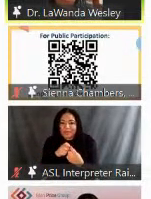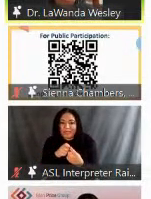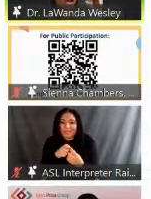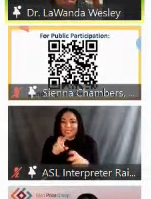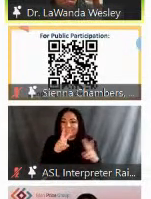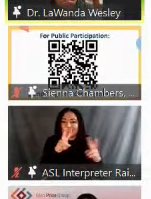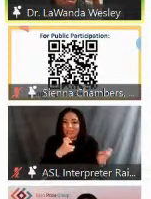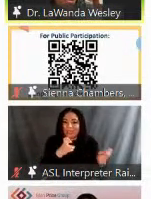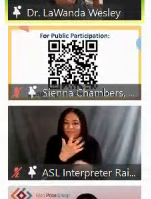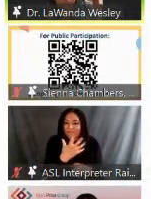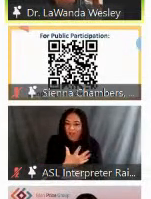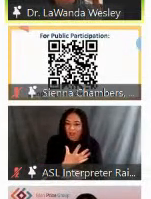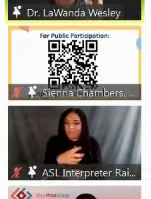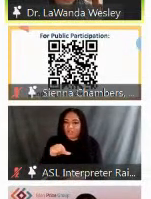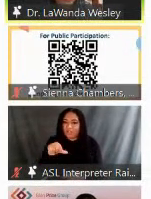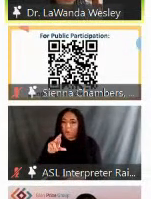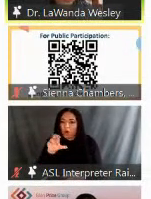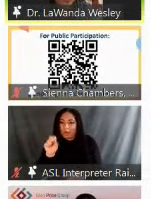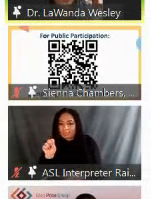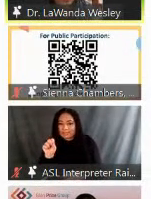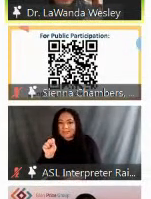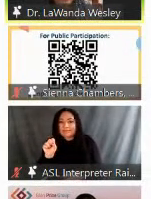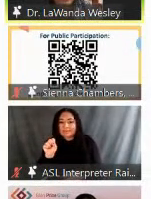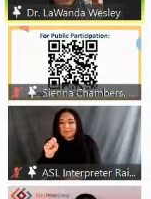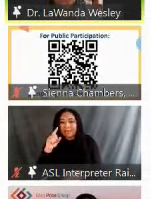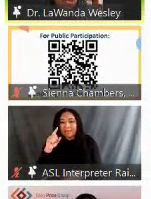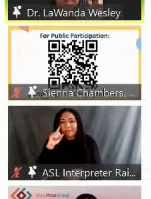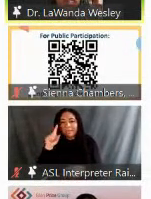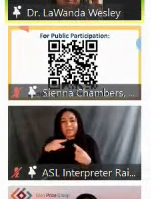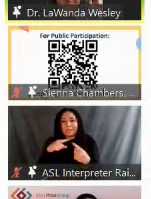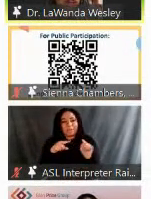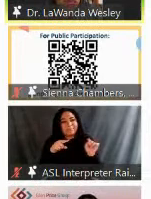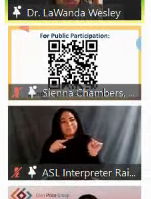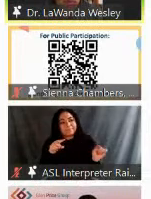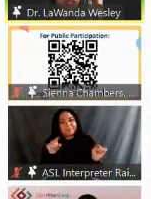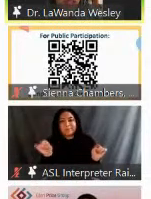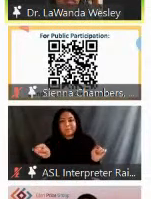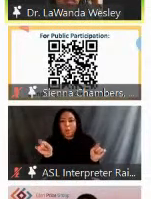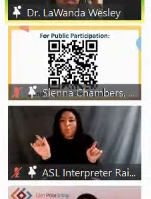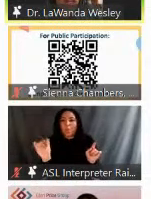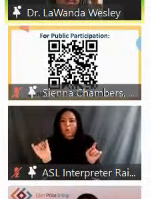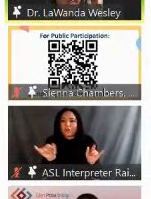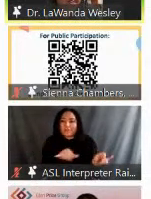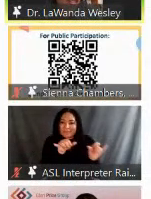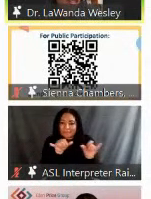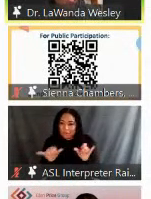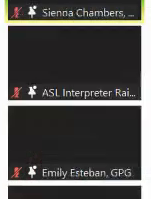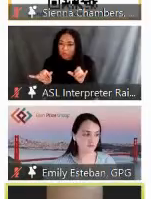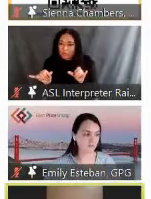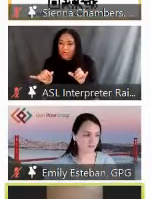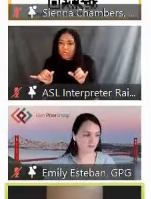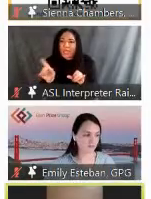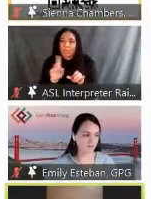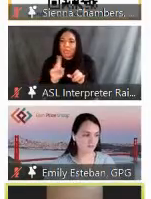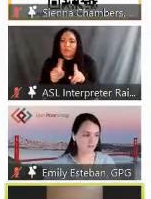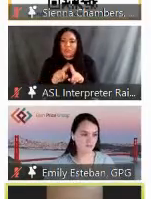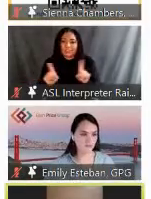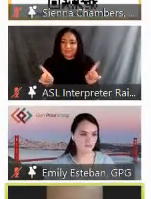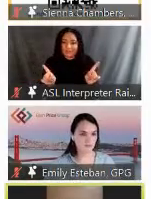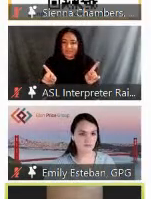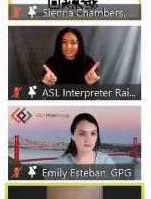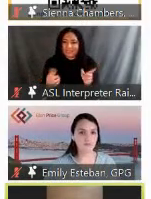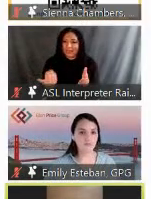look across where we're similar and where they're different. And I think that would be a great exercise. Again, a Title V,